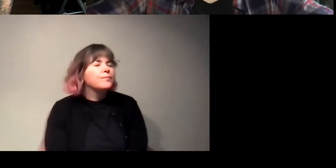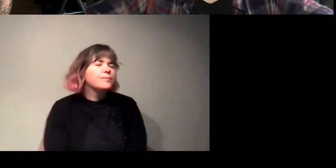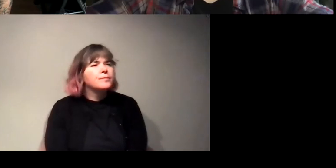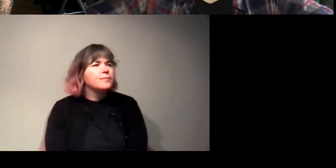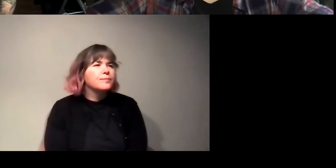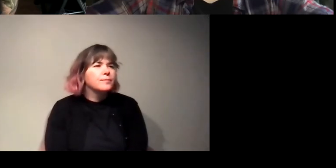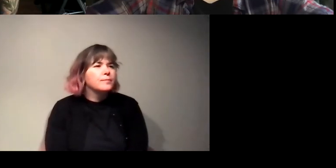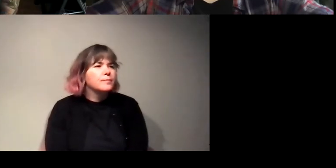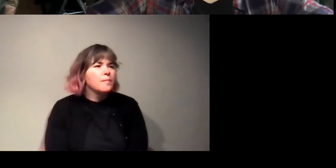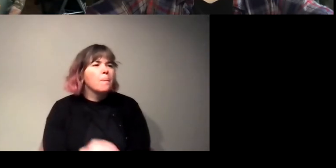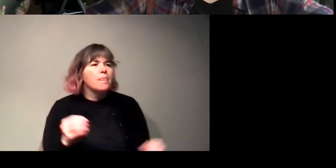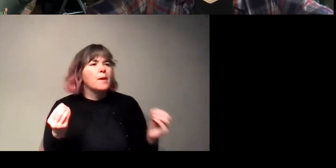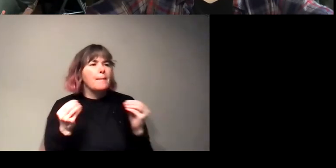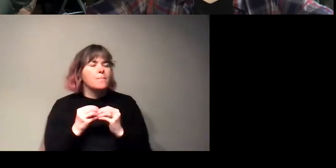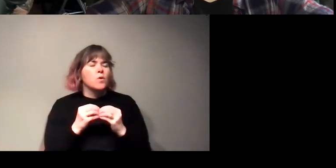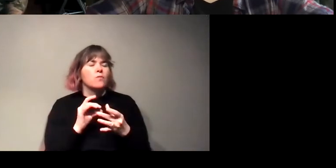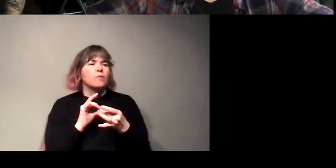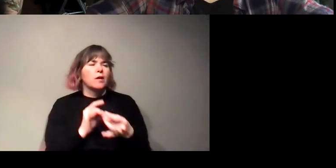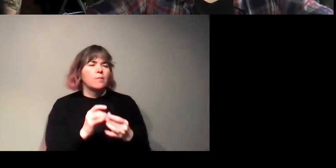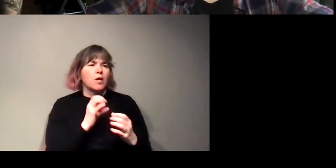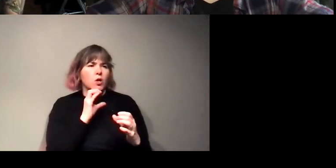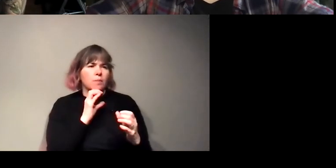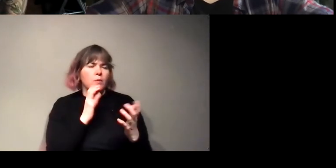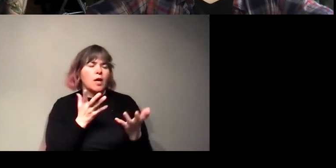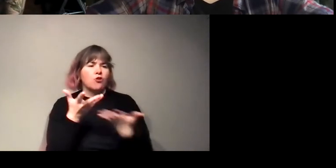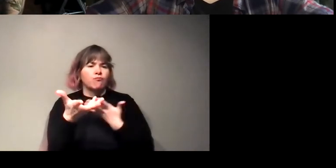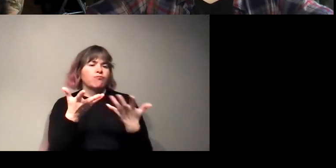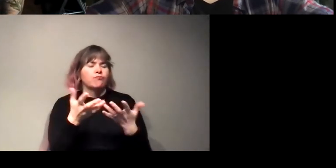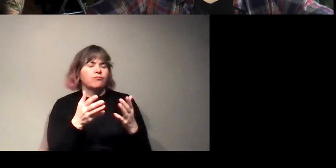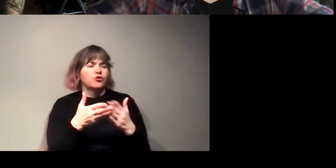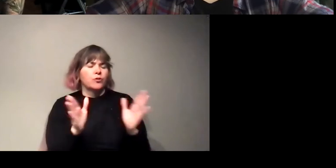be more about being a communicator in general. Mm-hmm.